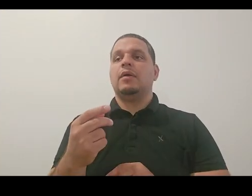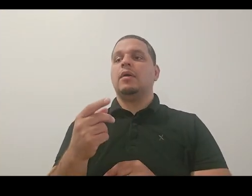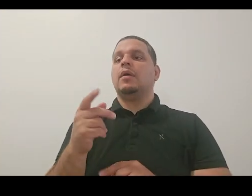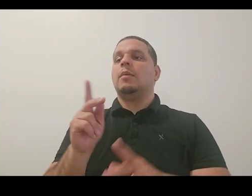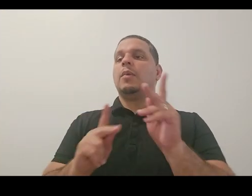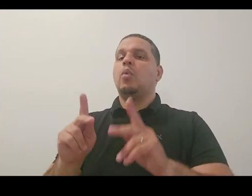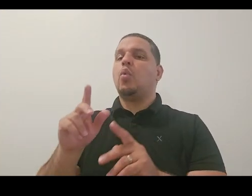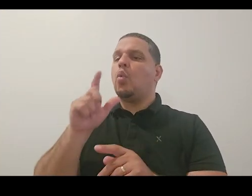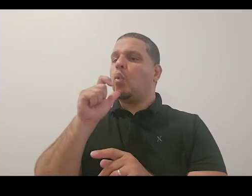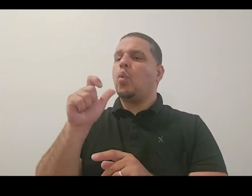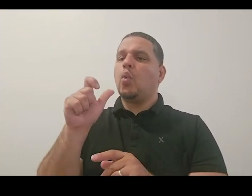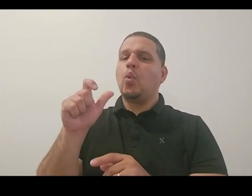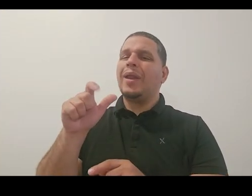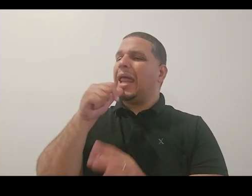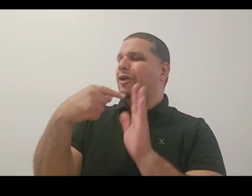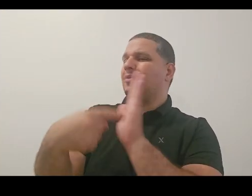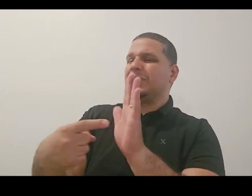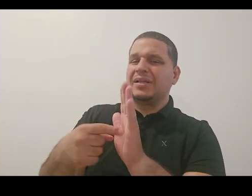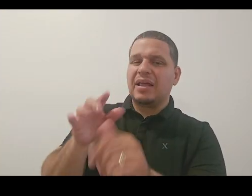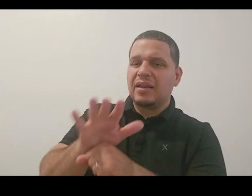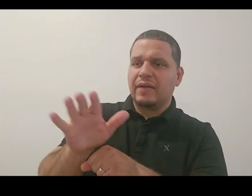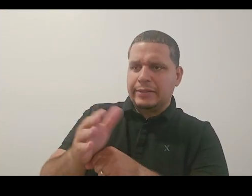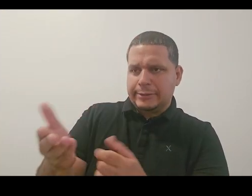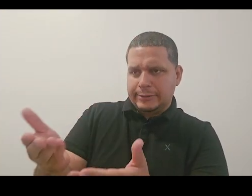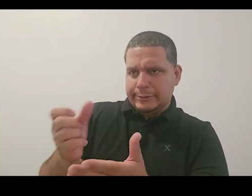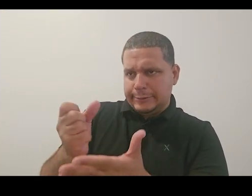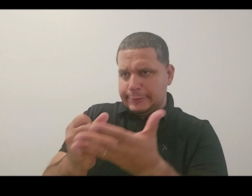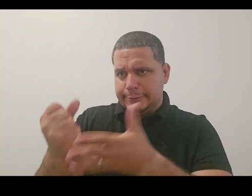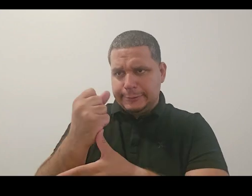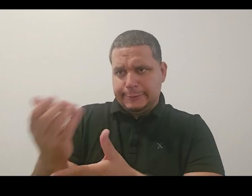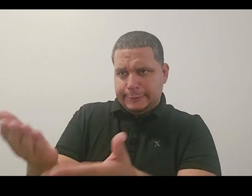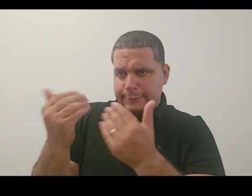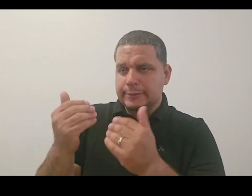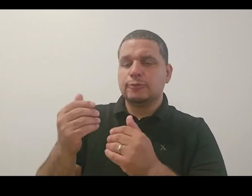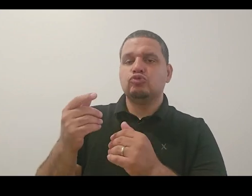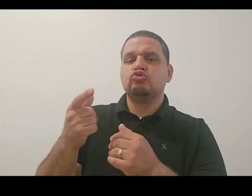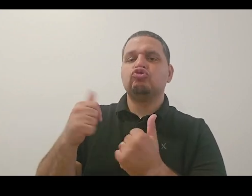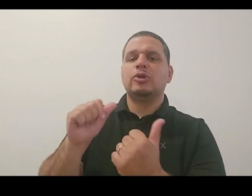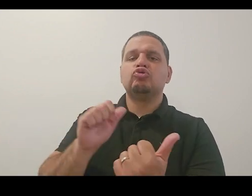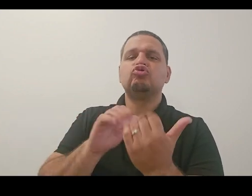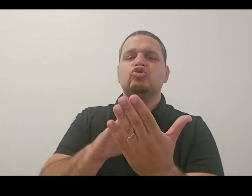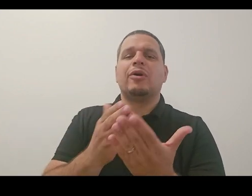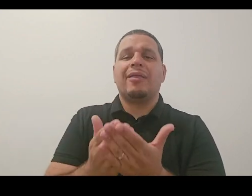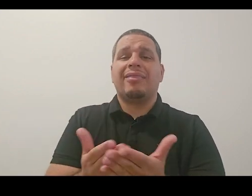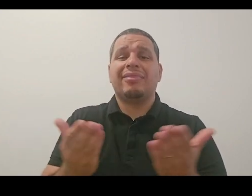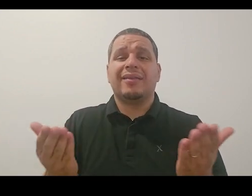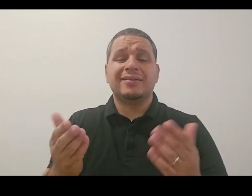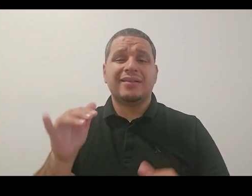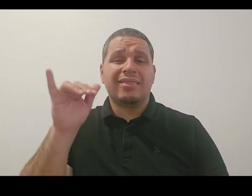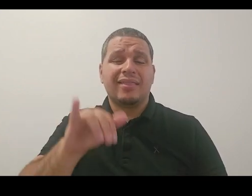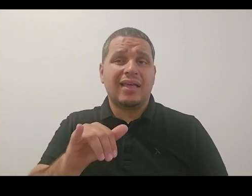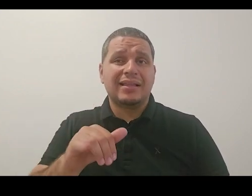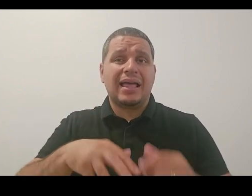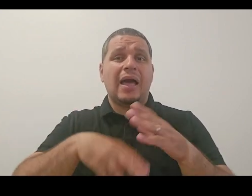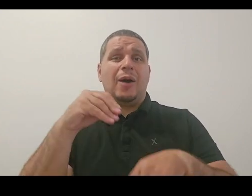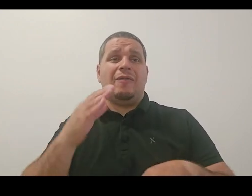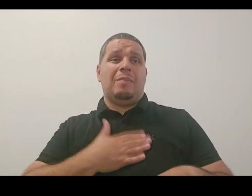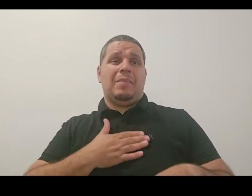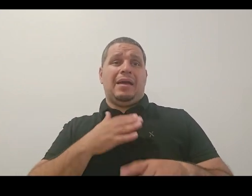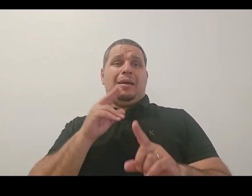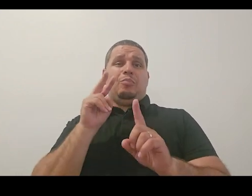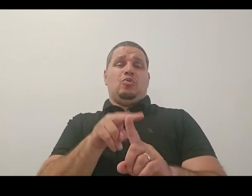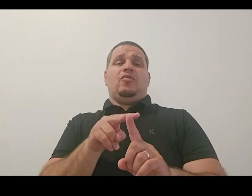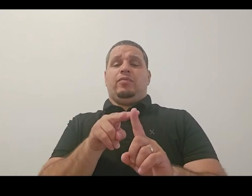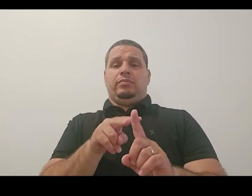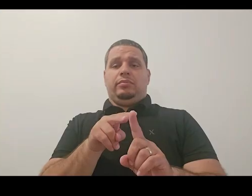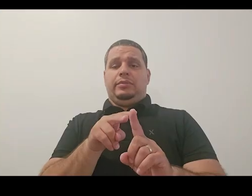in underrepresented bodies and minds to the forefront, so that we can try to address things that maybe are out